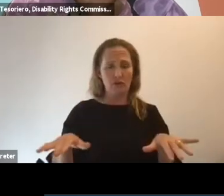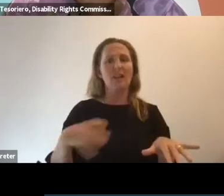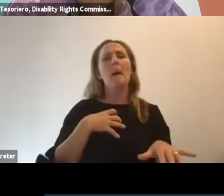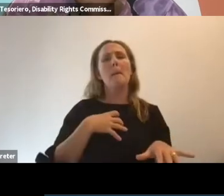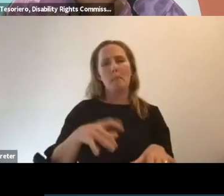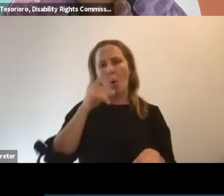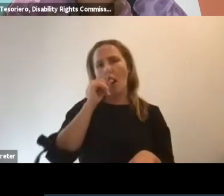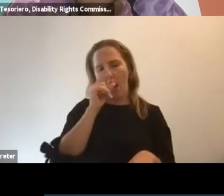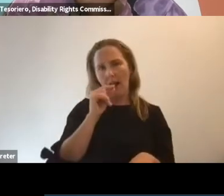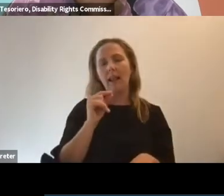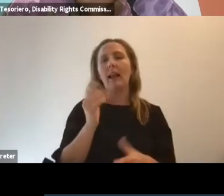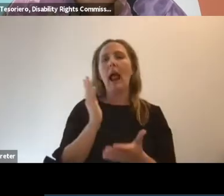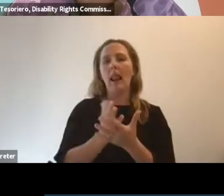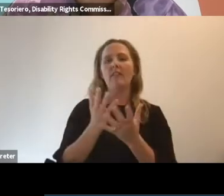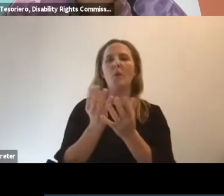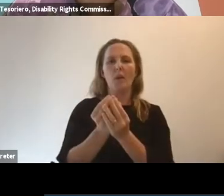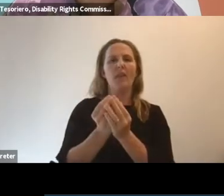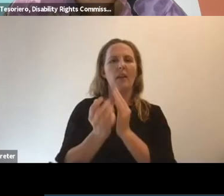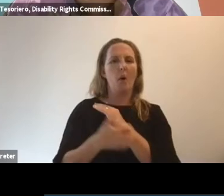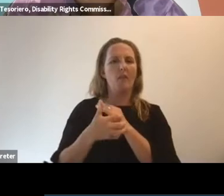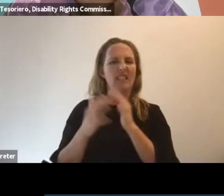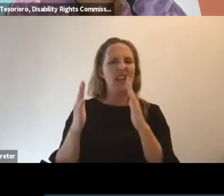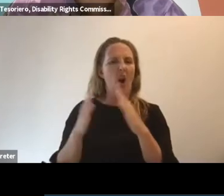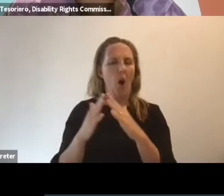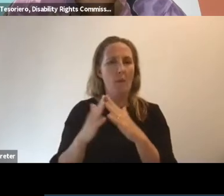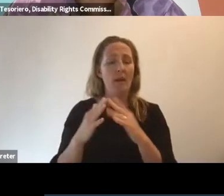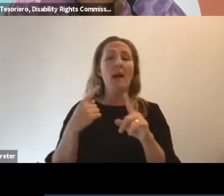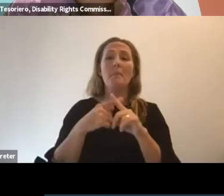poverty, and disabled parents will often be in a situation